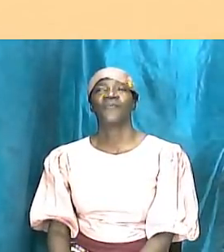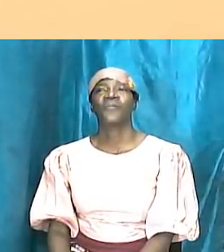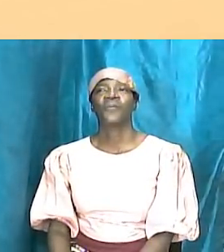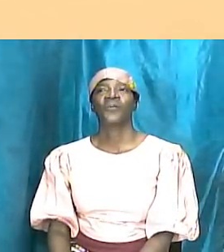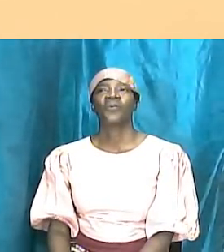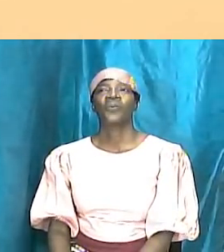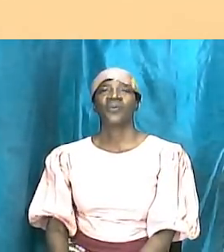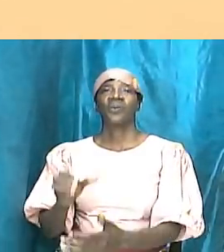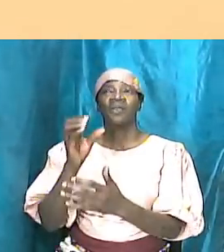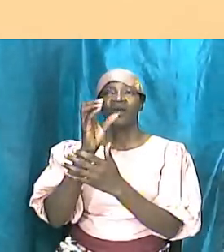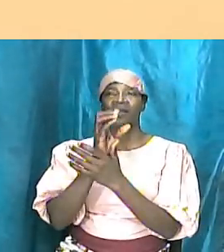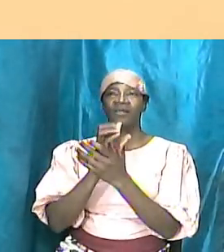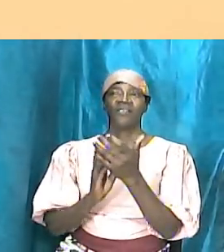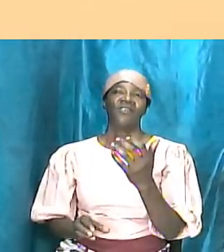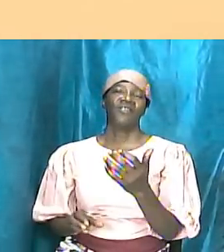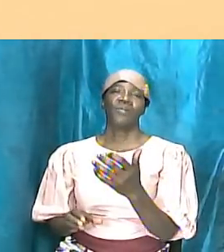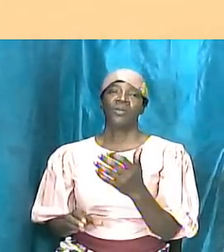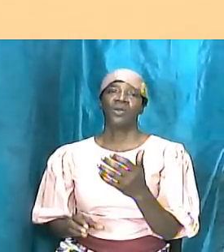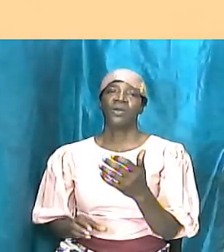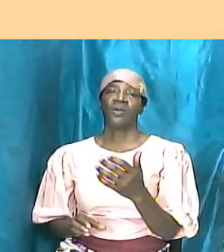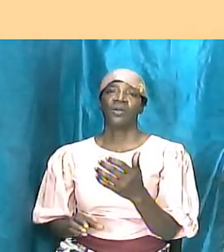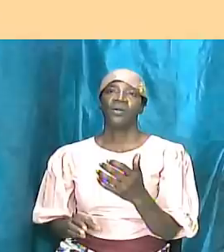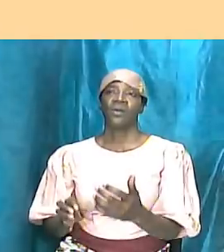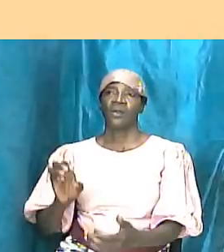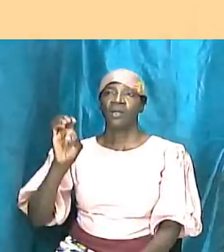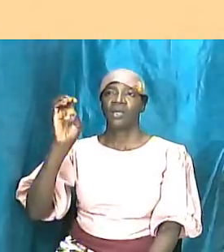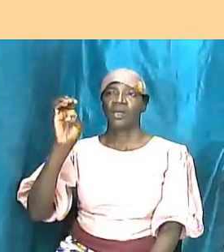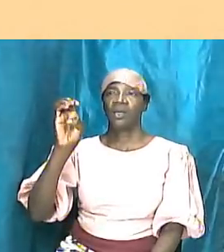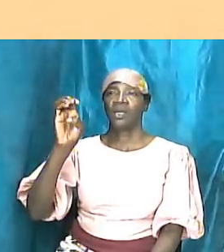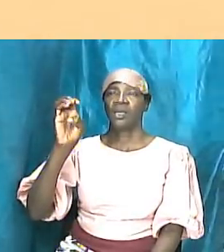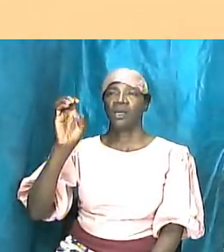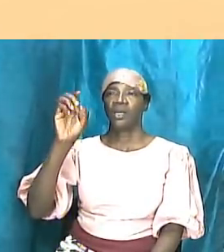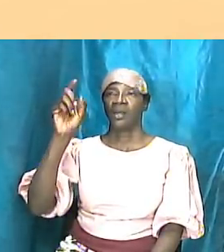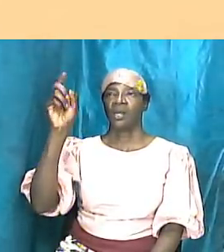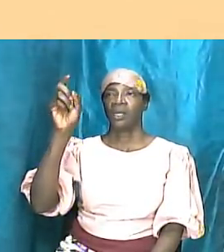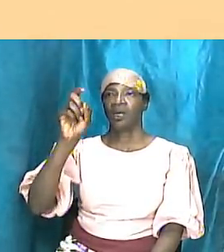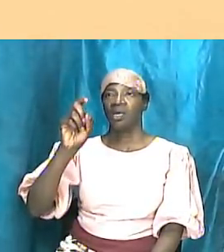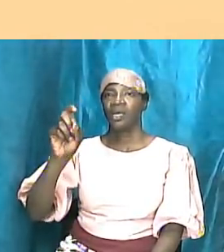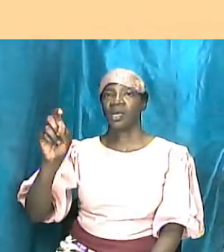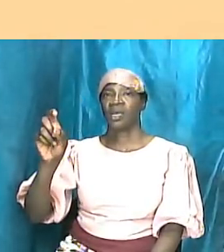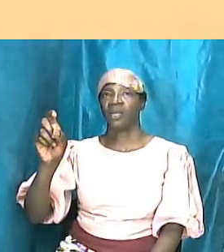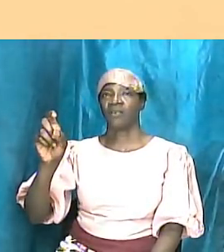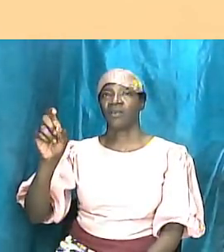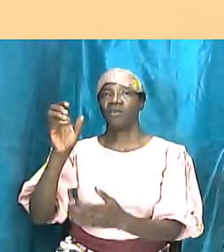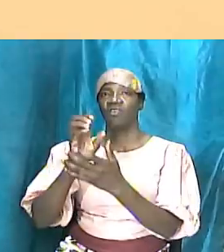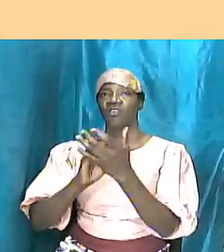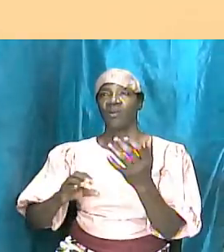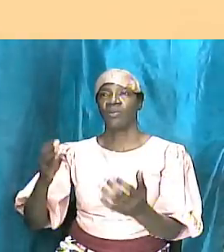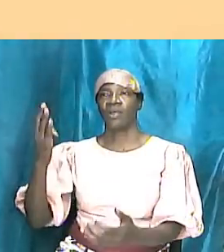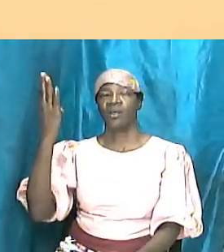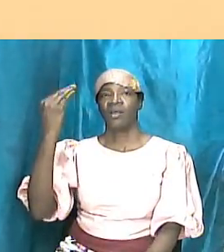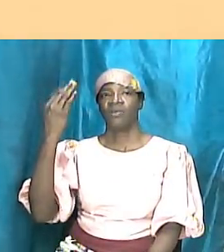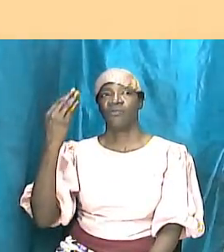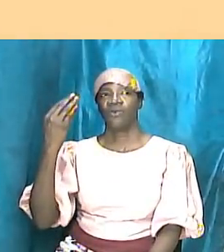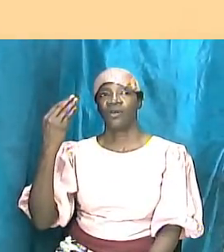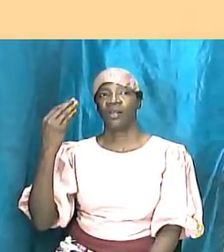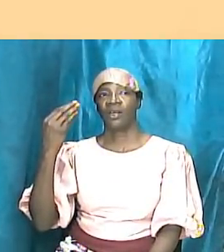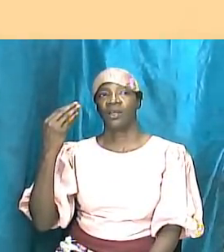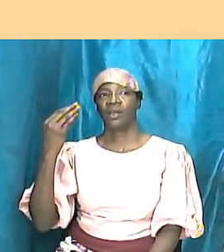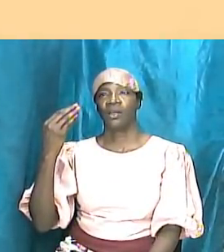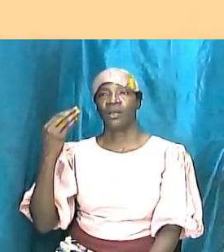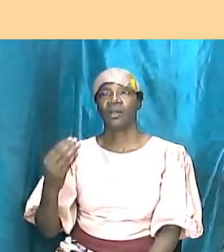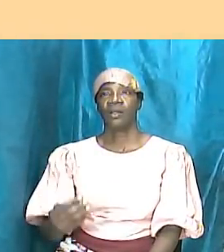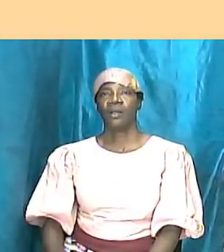14. I'm going to pick out a few verses for us. So let's bring it up, because here's what happened. When they reached, and I want us to read it